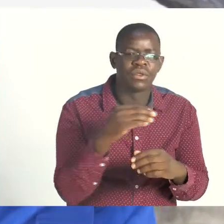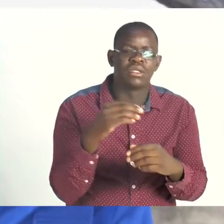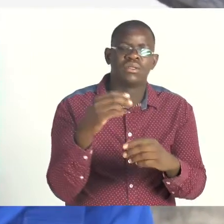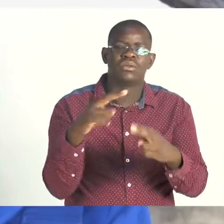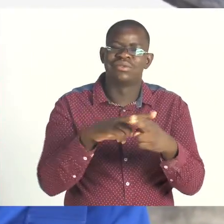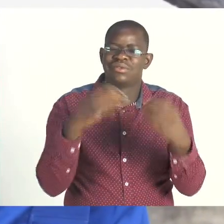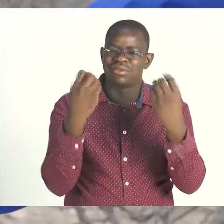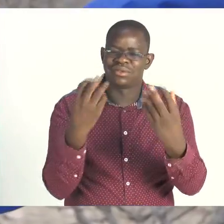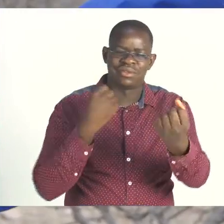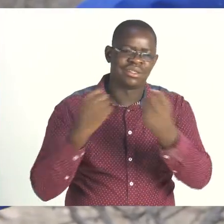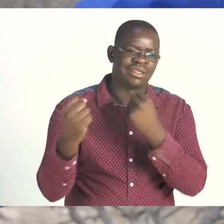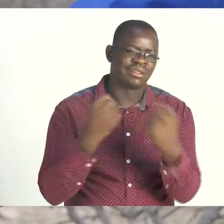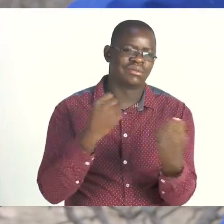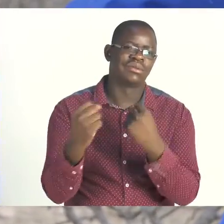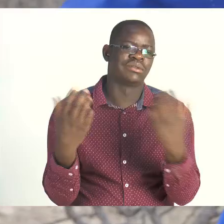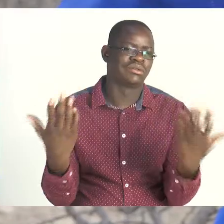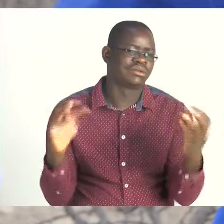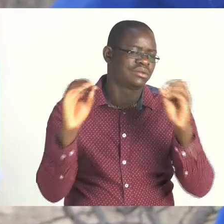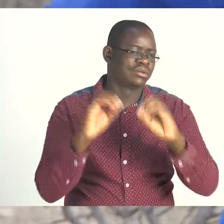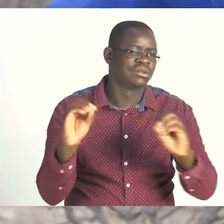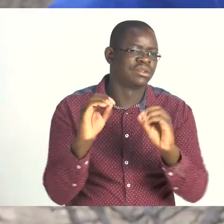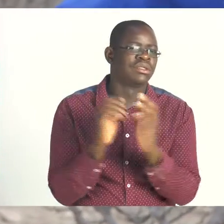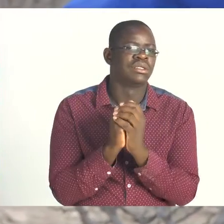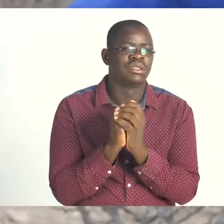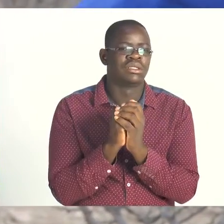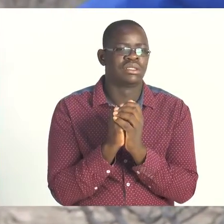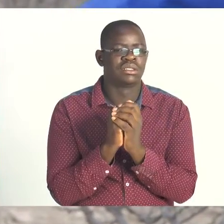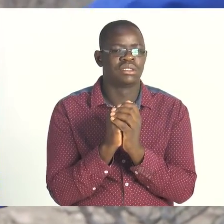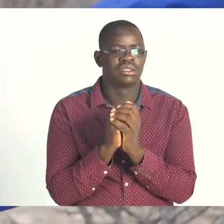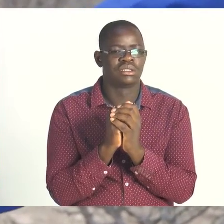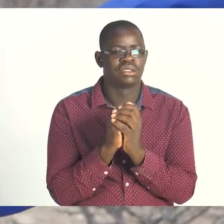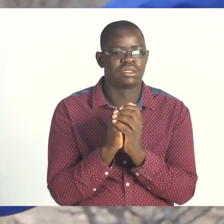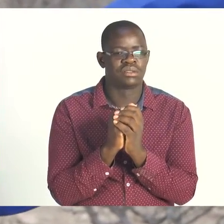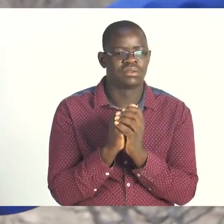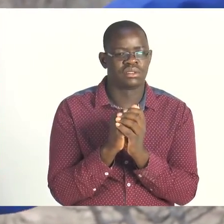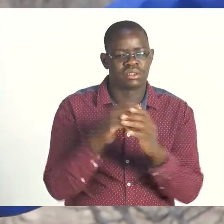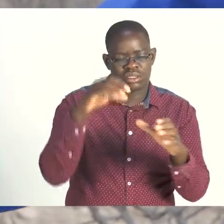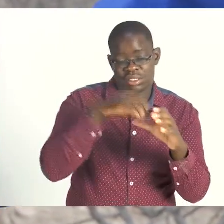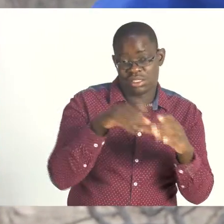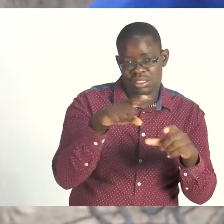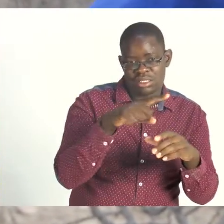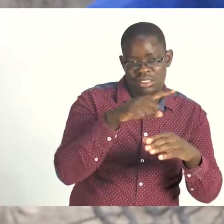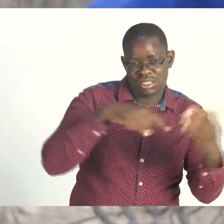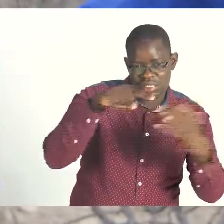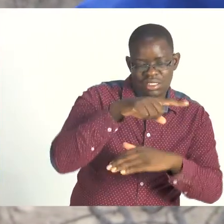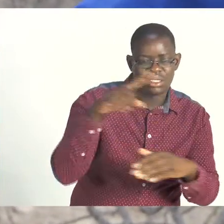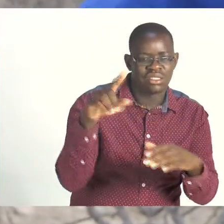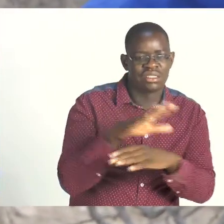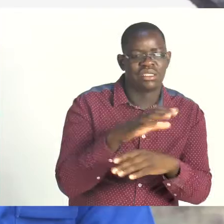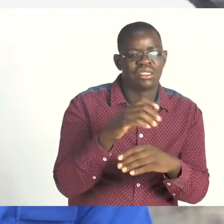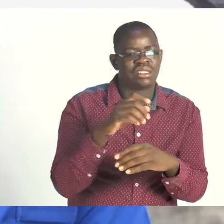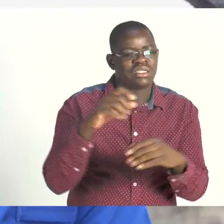of energy. Well, Linus, that method of grazing is called extensive grazing. And it has a lot